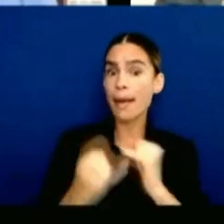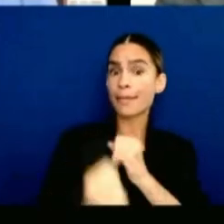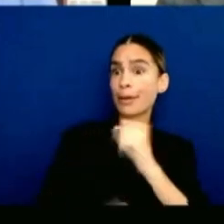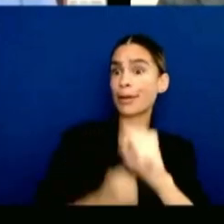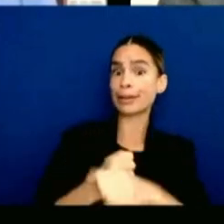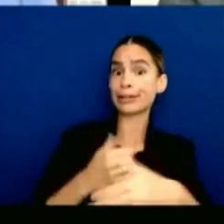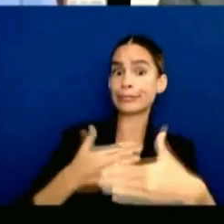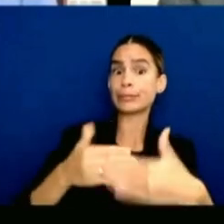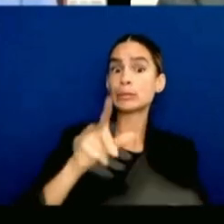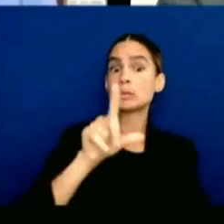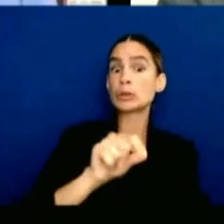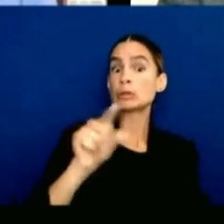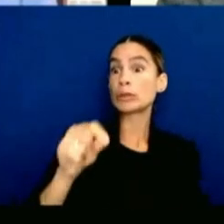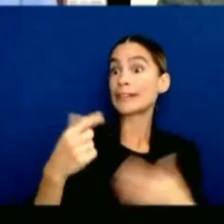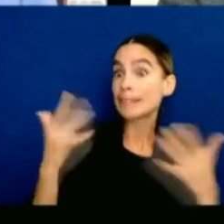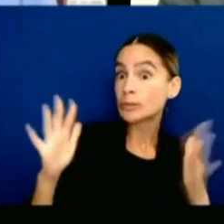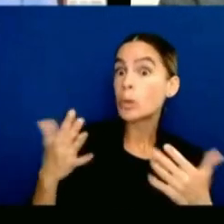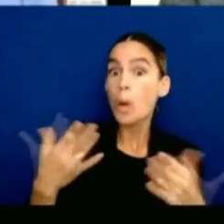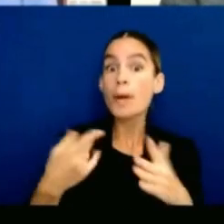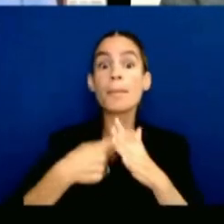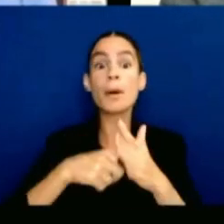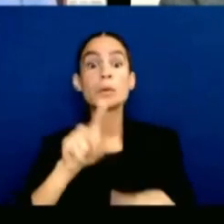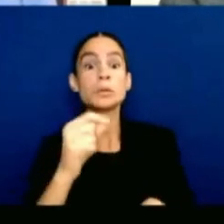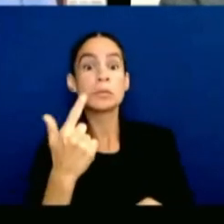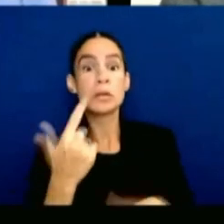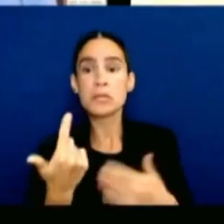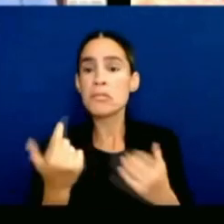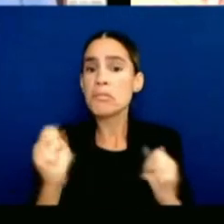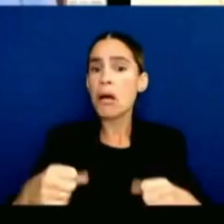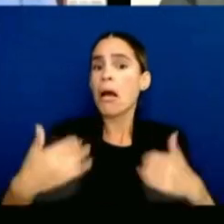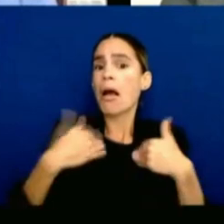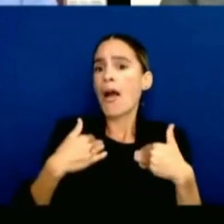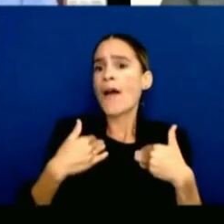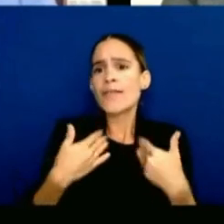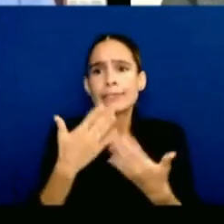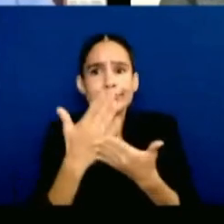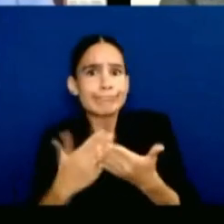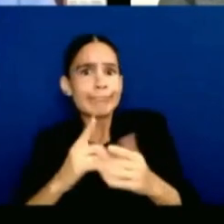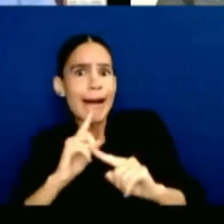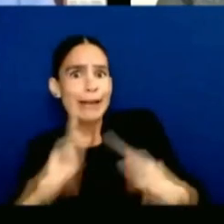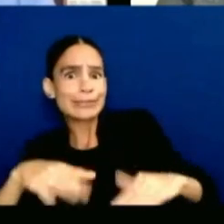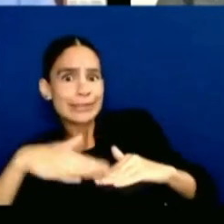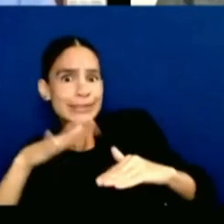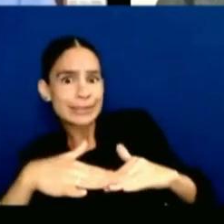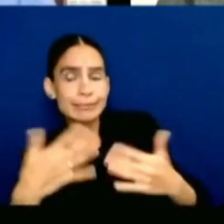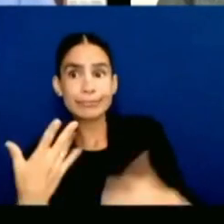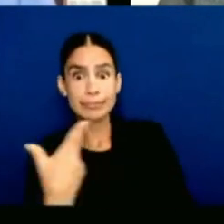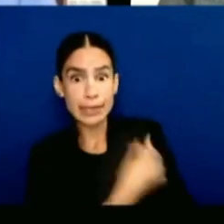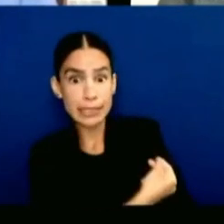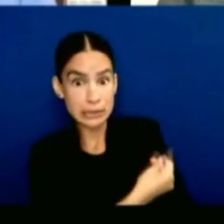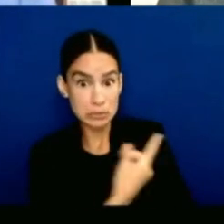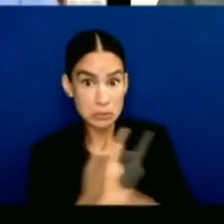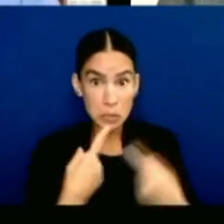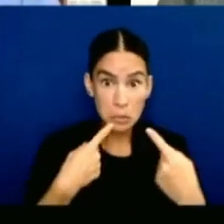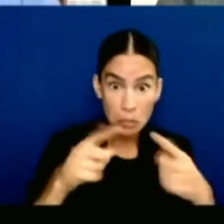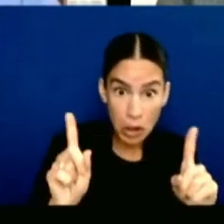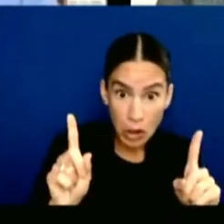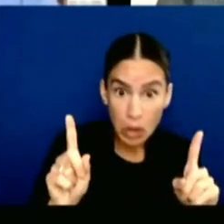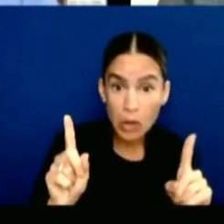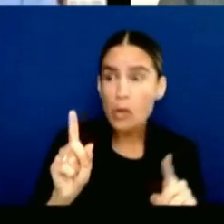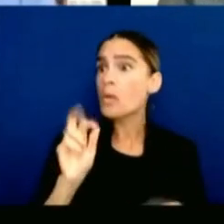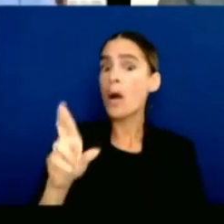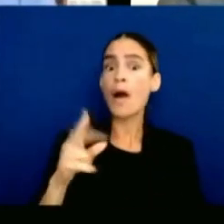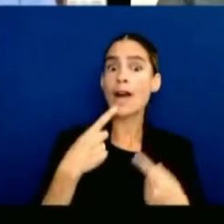at least have an answer whether the vaccine or vaccines, plural, are safe and effective. If